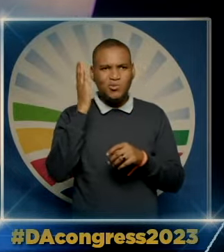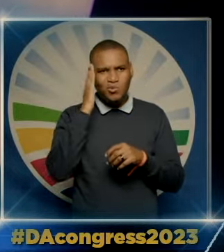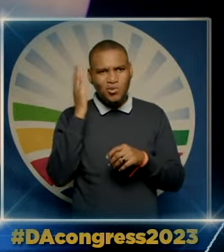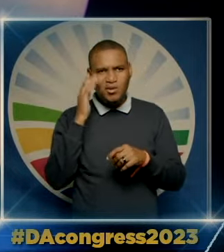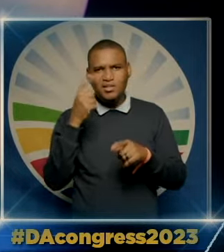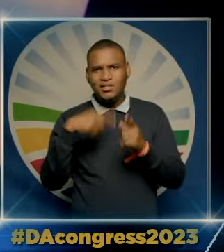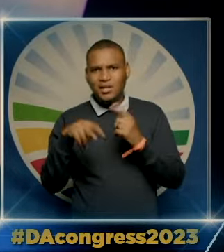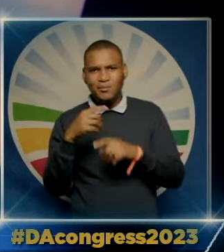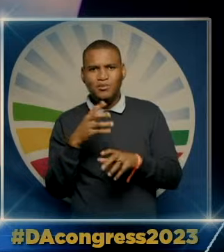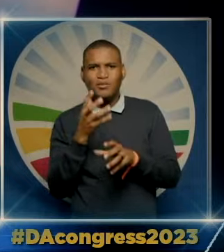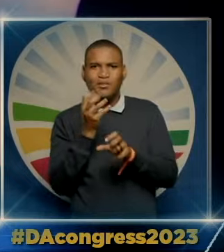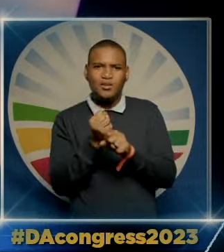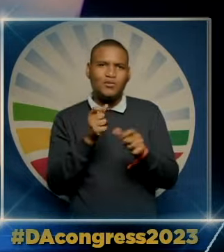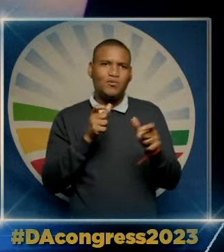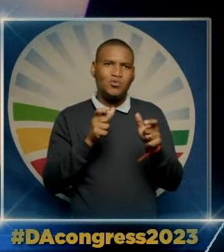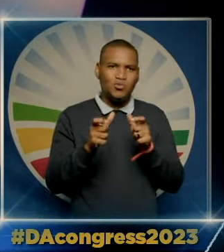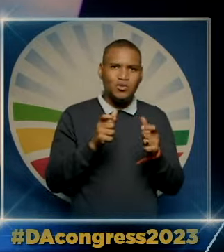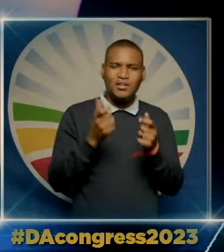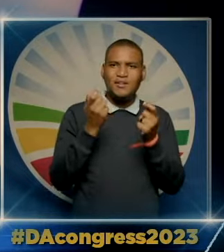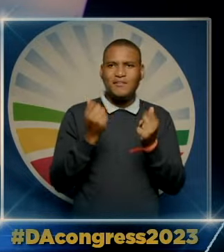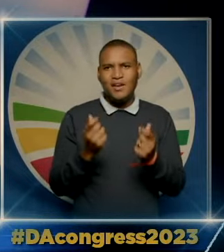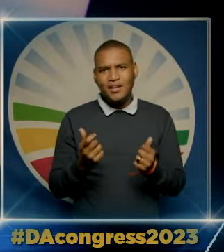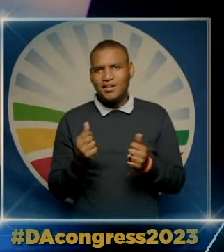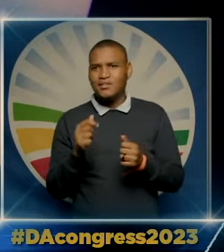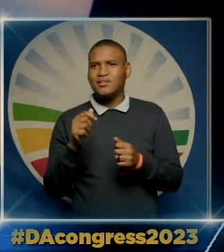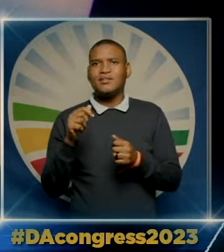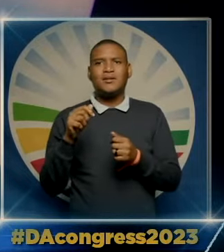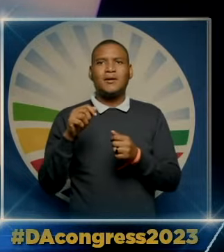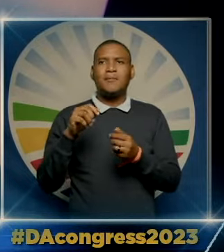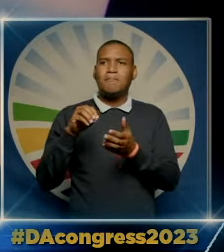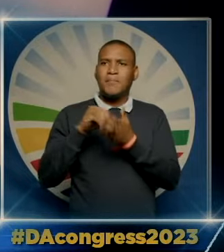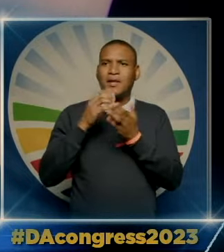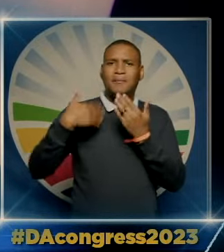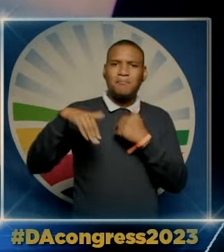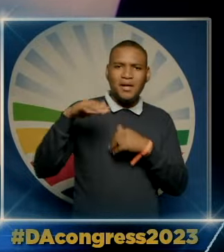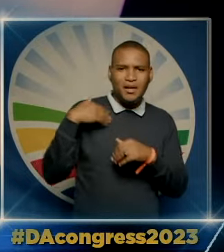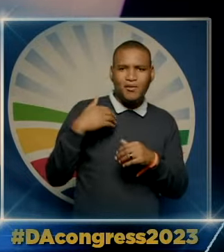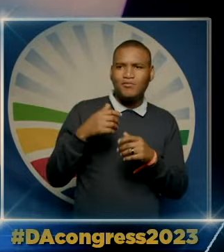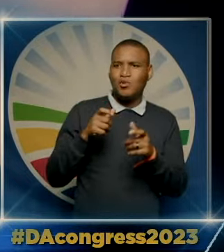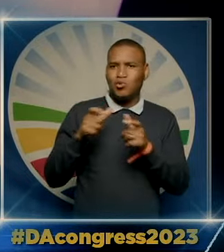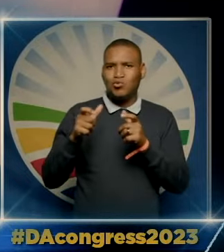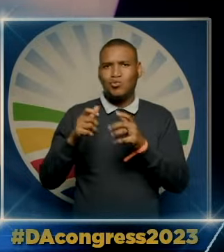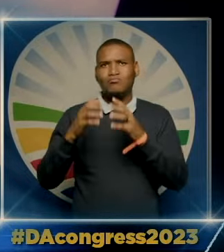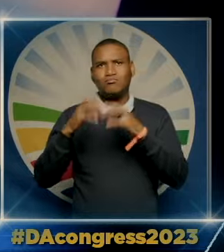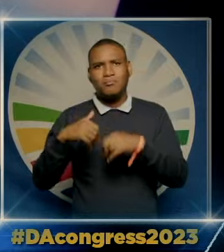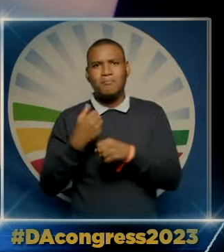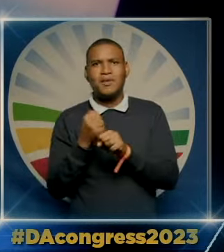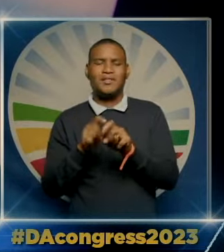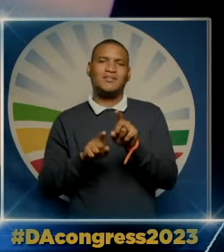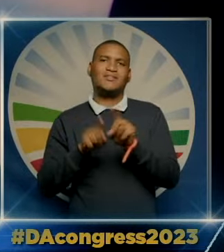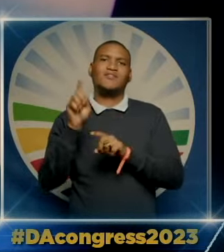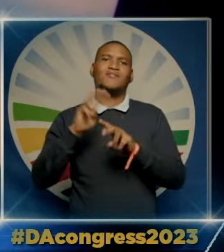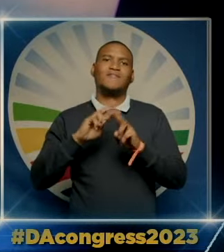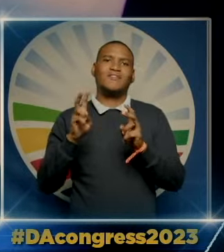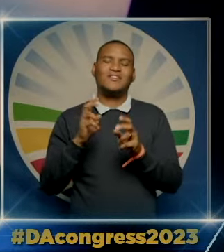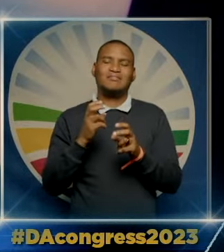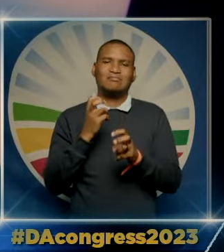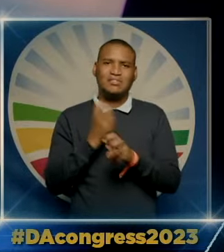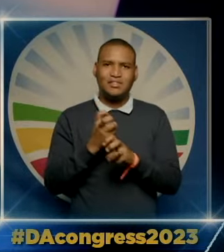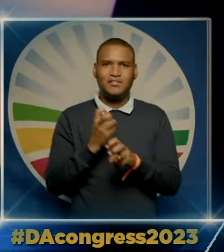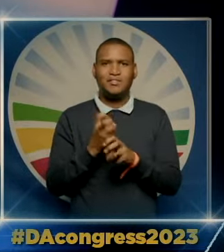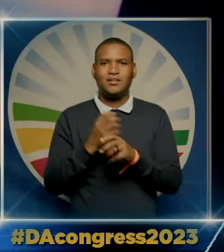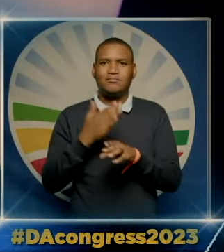of getting control of the finances, restoring some of the controls that have broken down, making a success of an extremely difficult